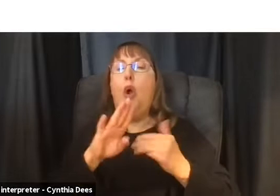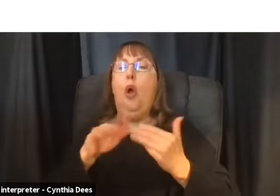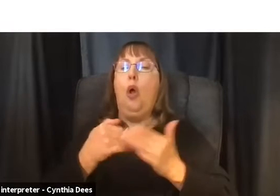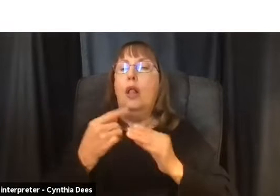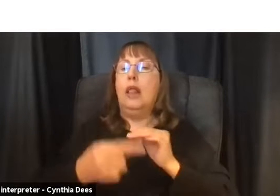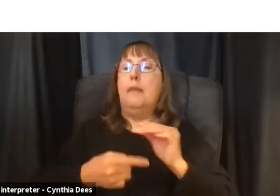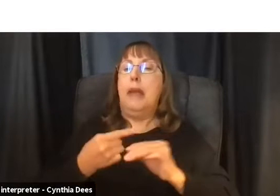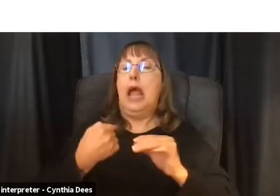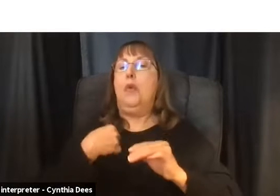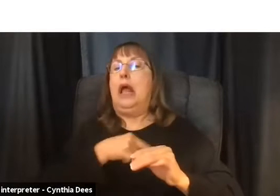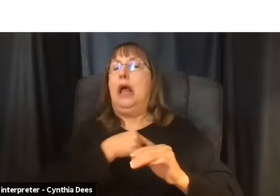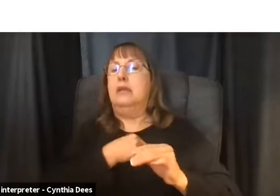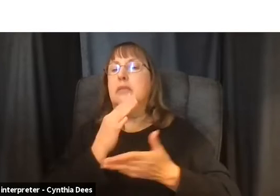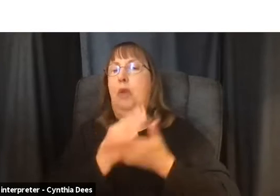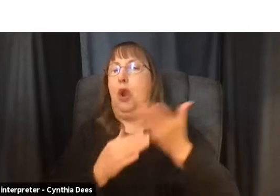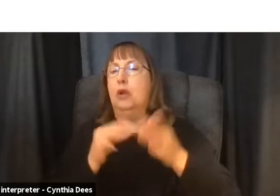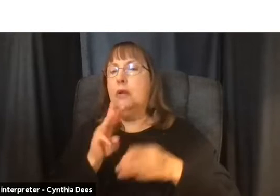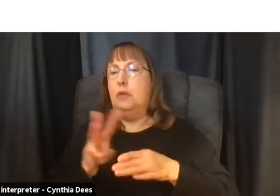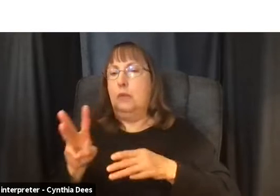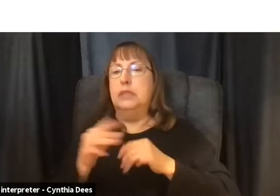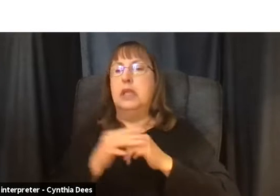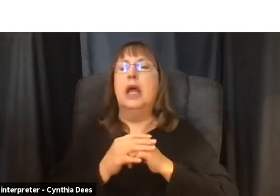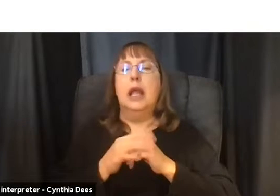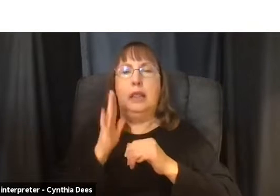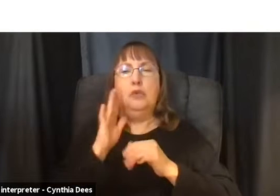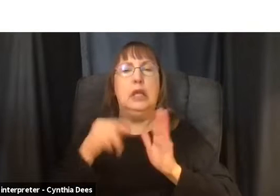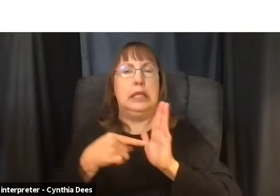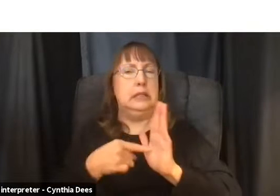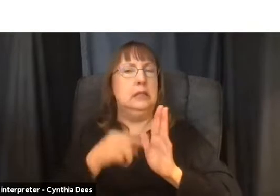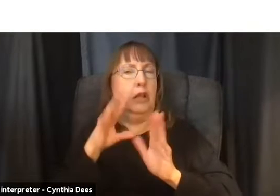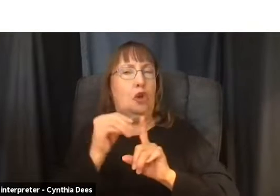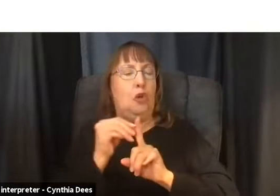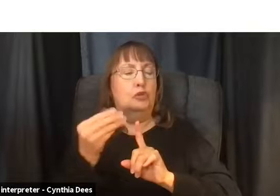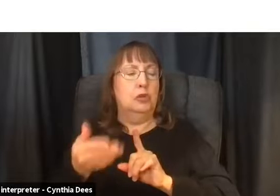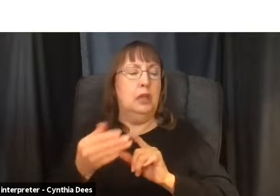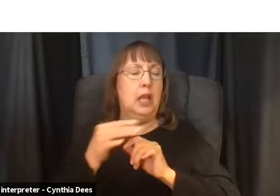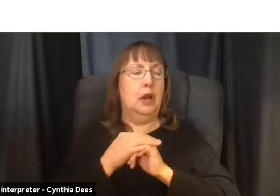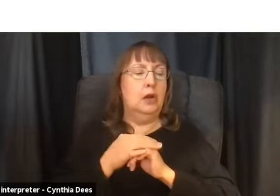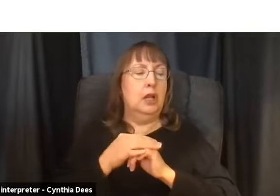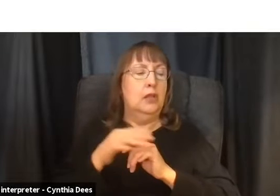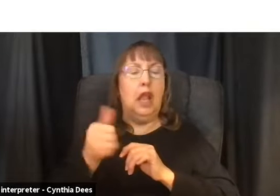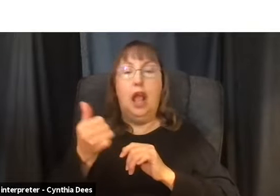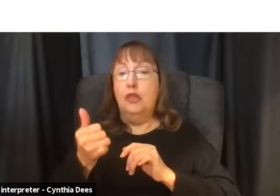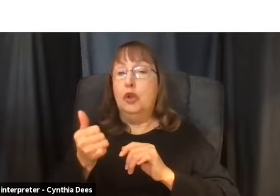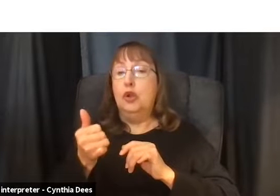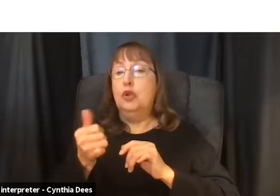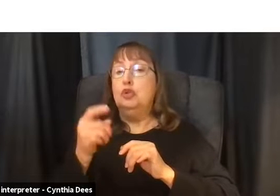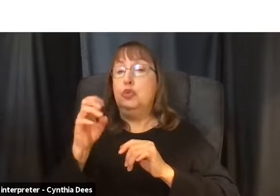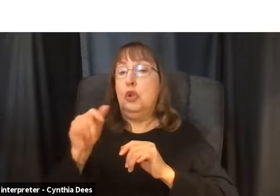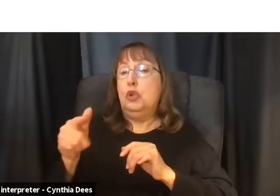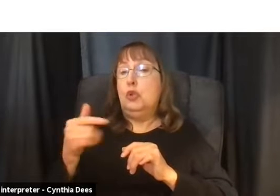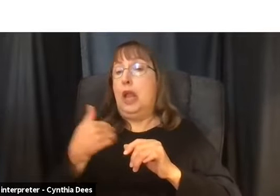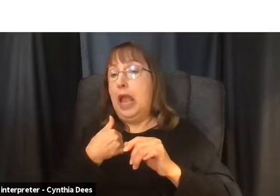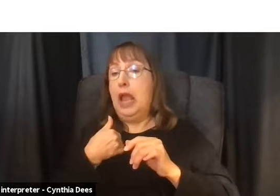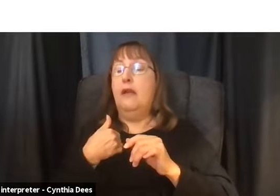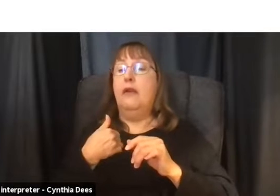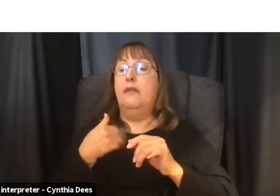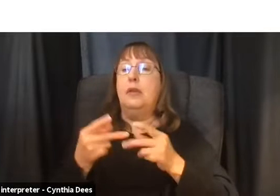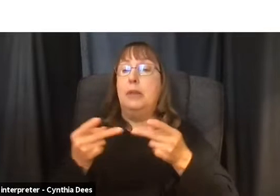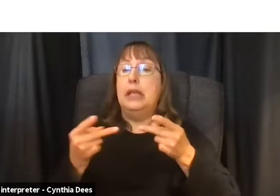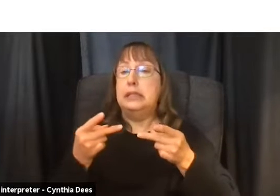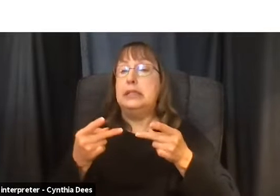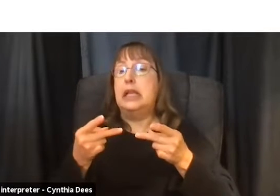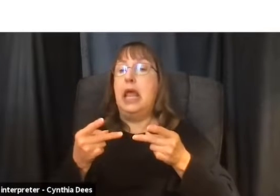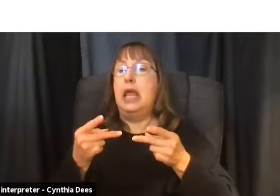the culture. The other tool that you have at your disposal is, places like LinkedIn or